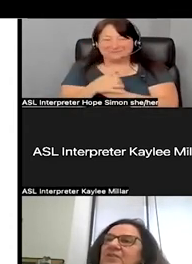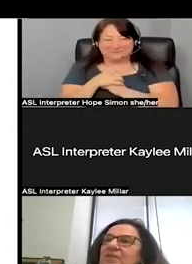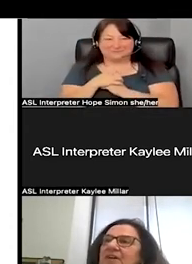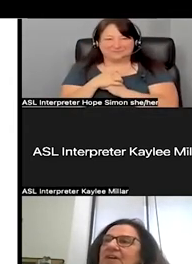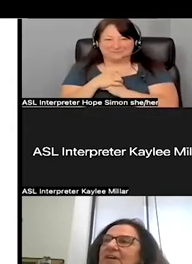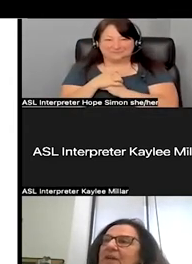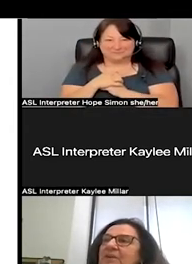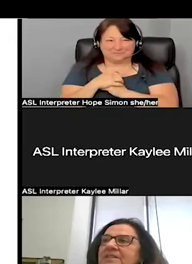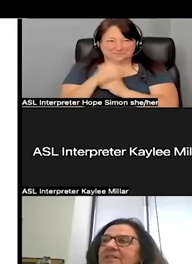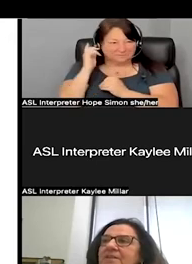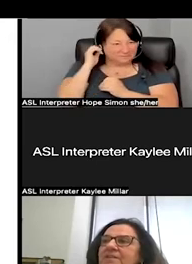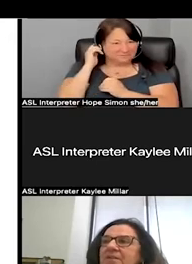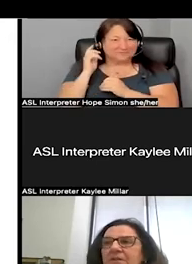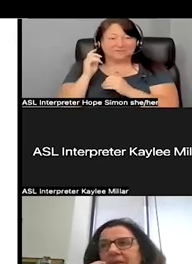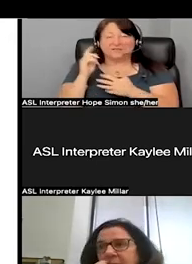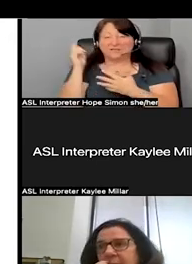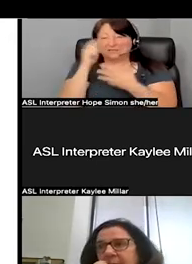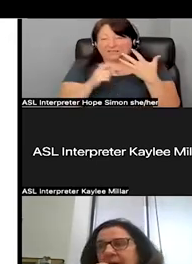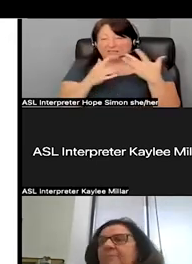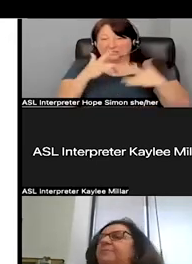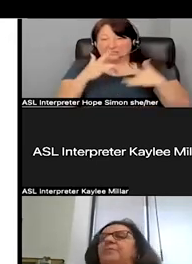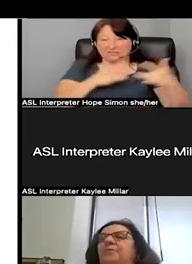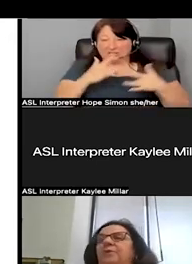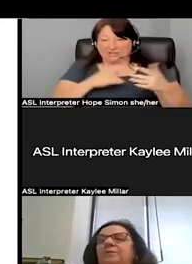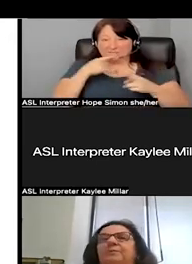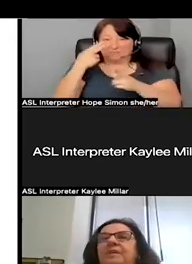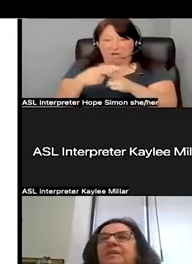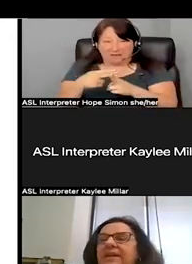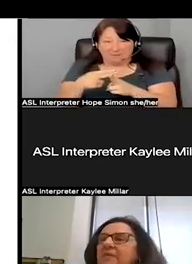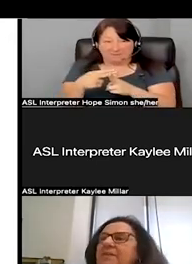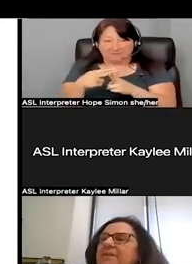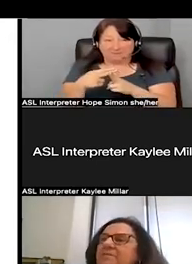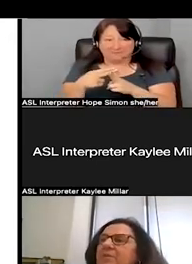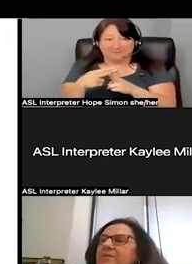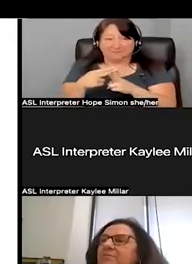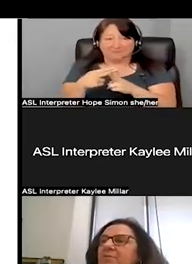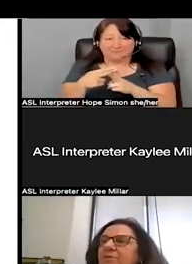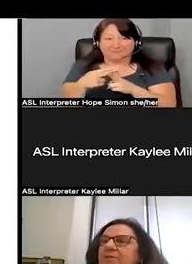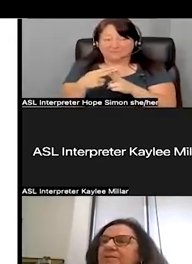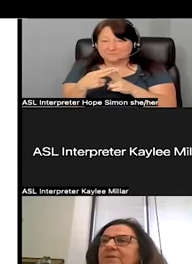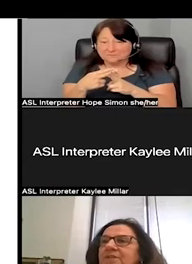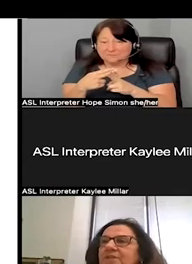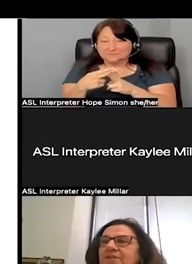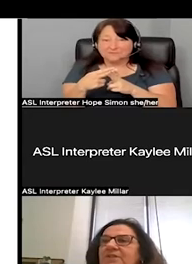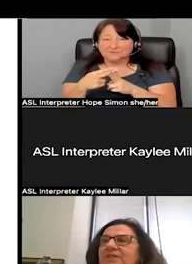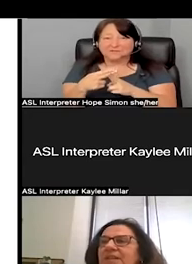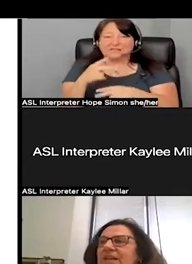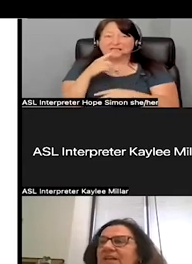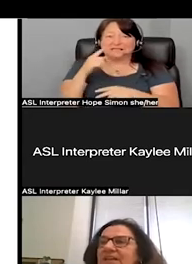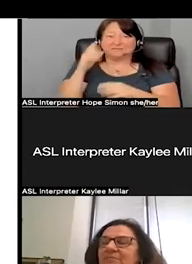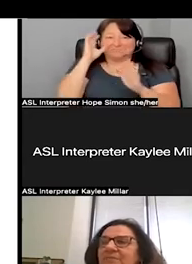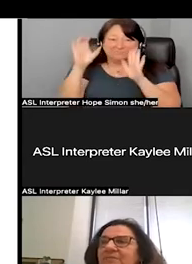So areas of concern that were brought up were cabinets, bulletin boards, pictures,